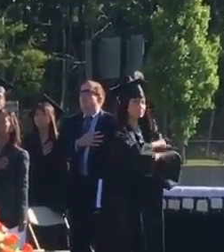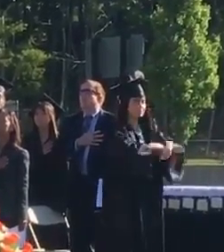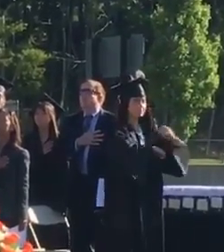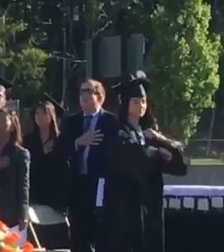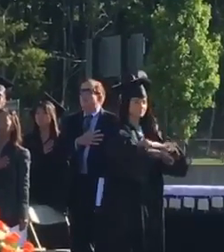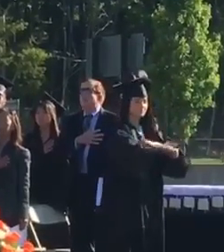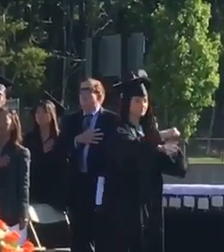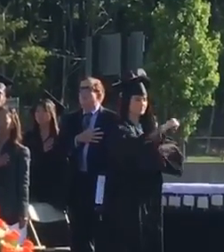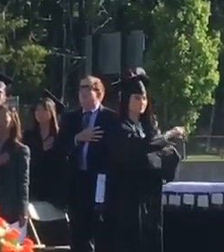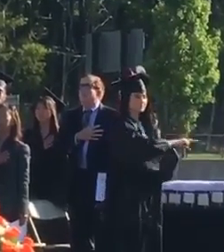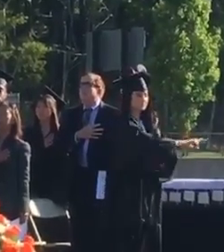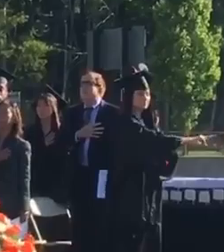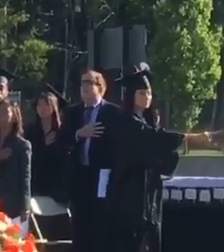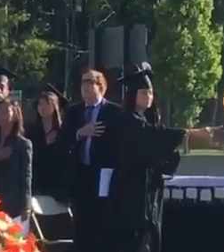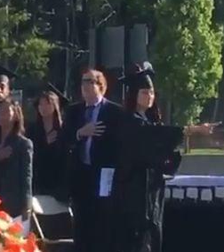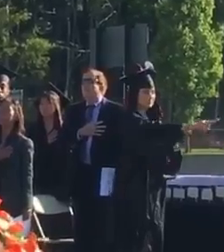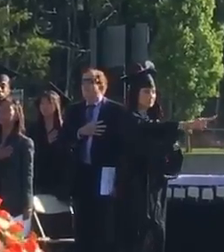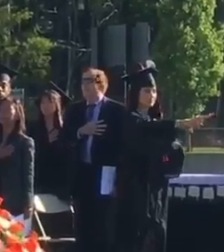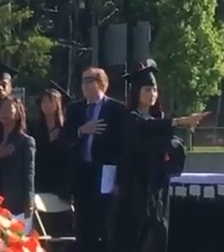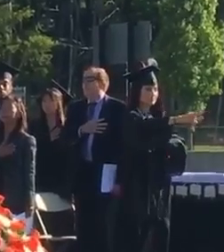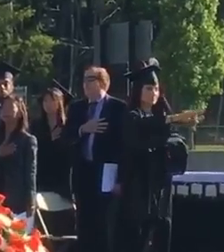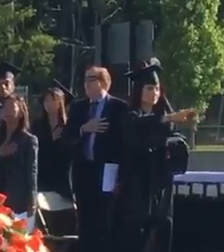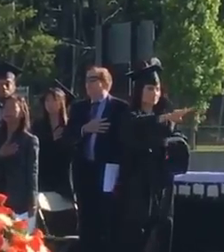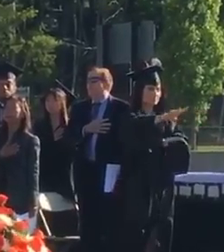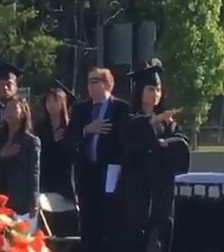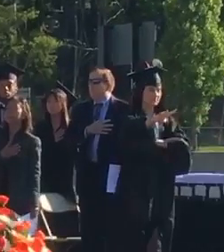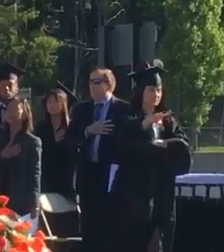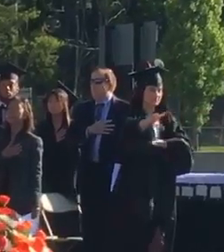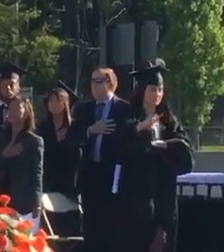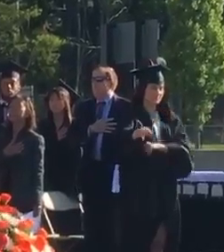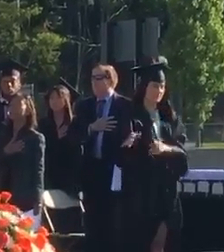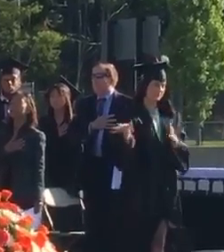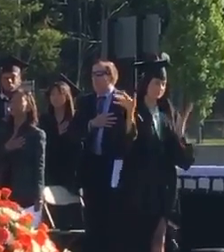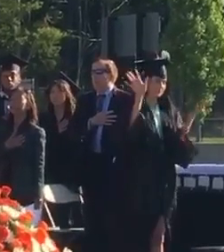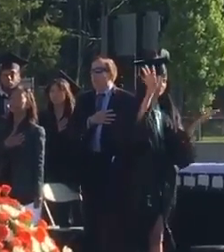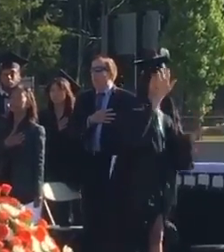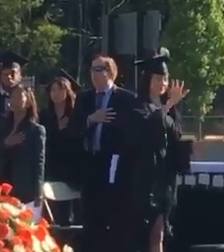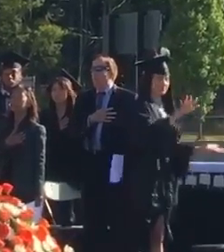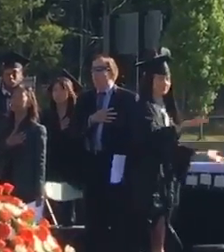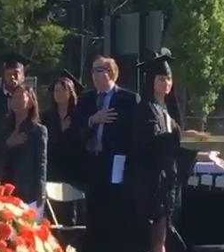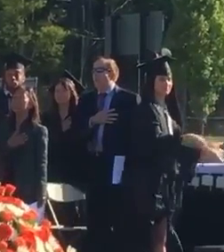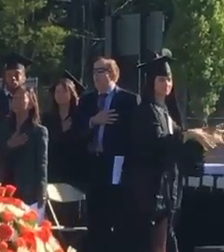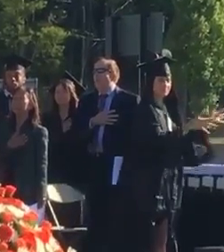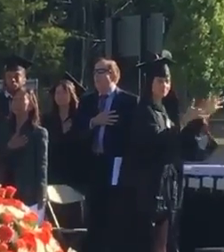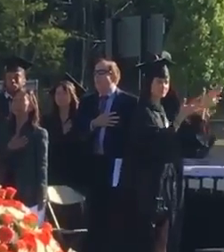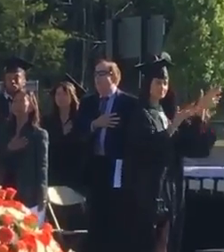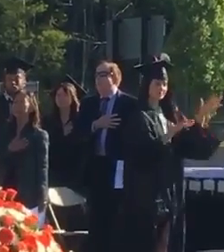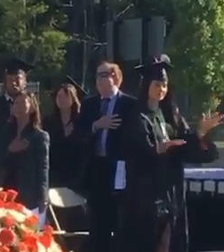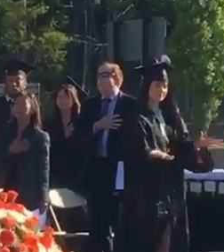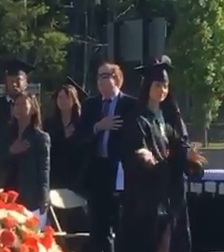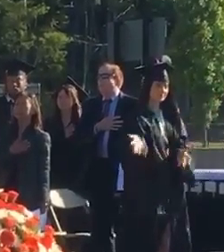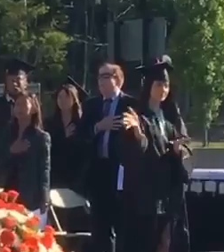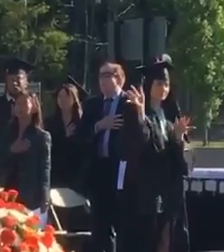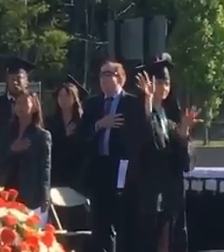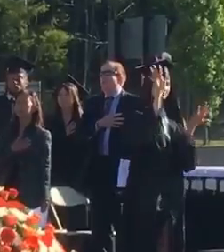ramparts we watched were so gallantly